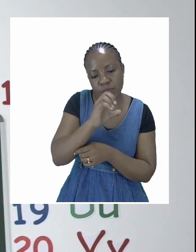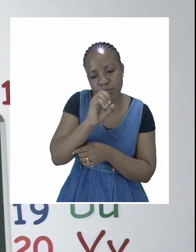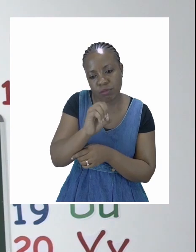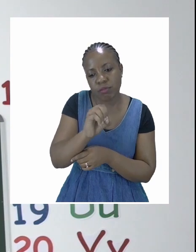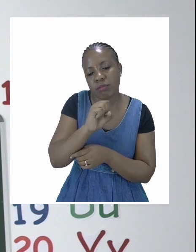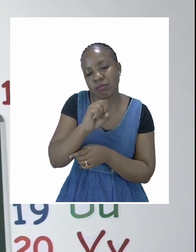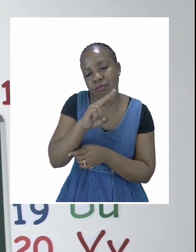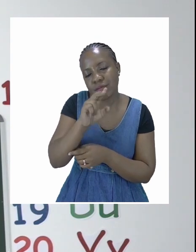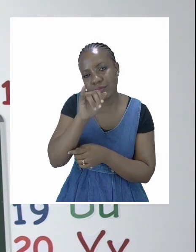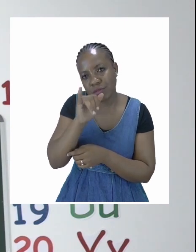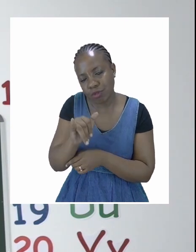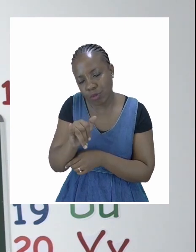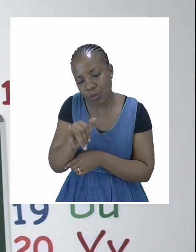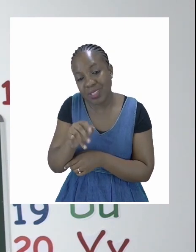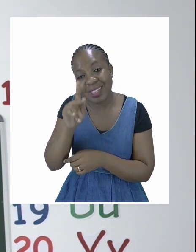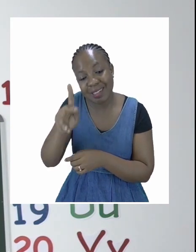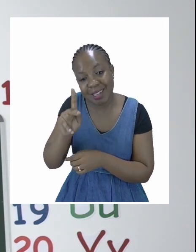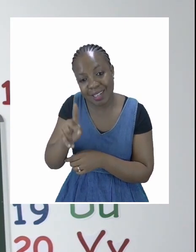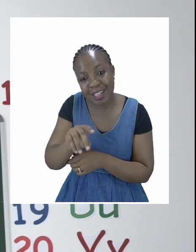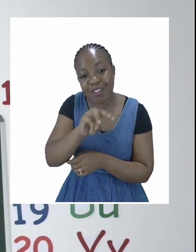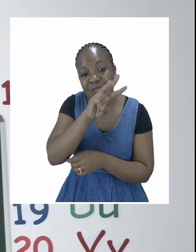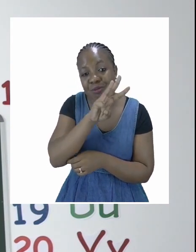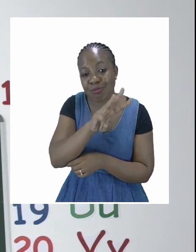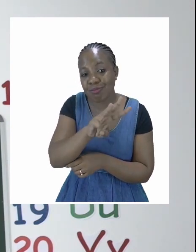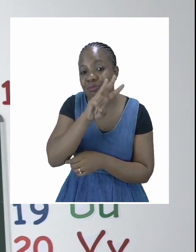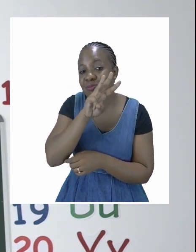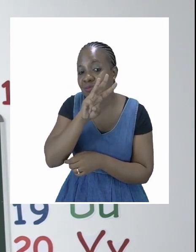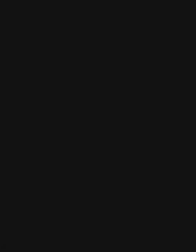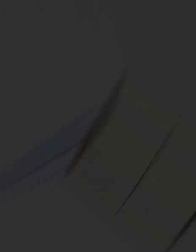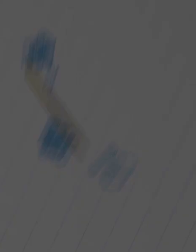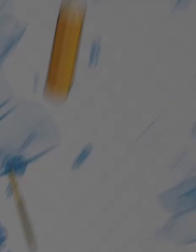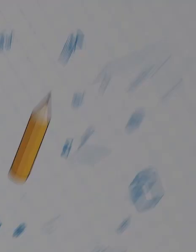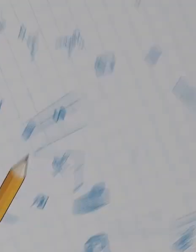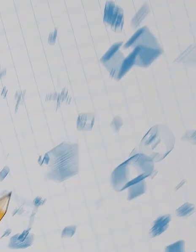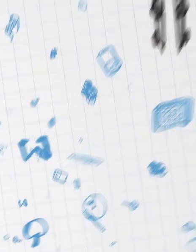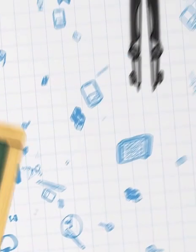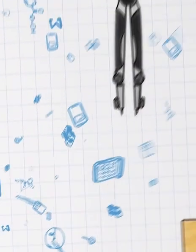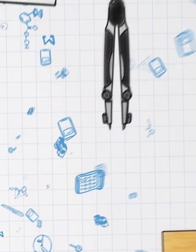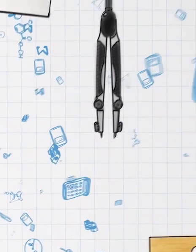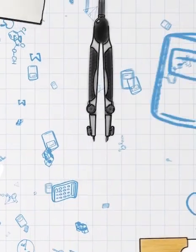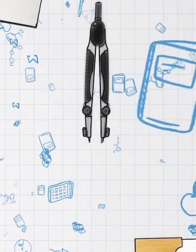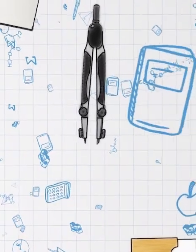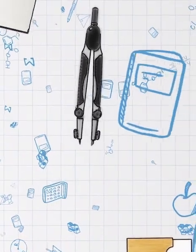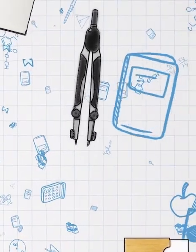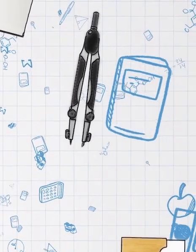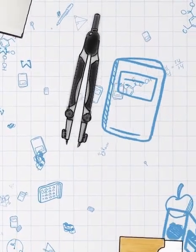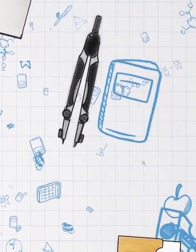our website, Zoshi Online.